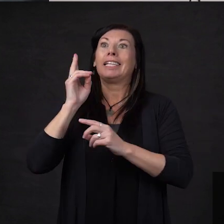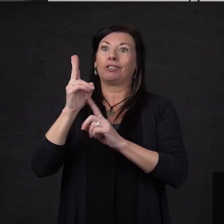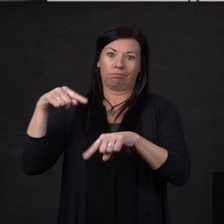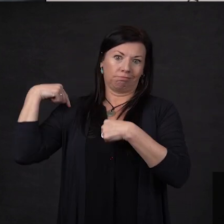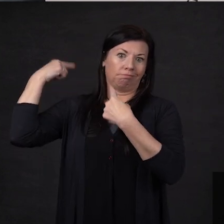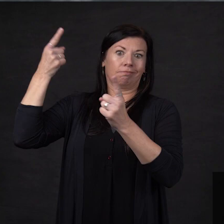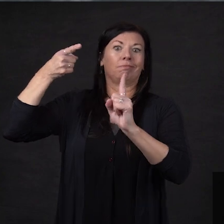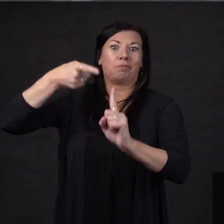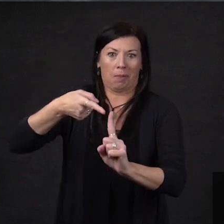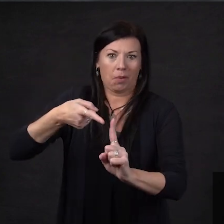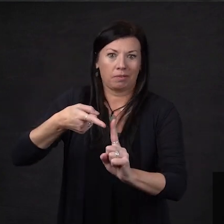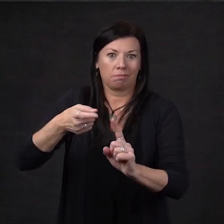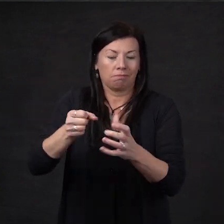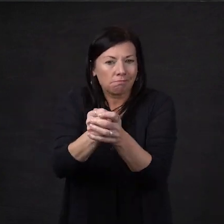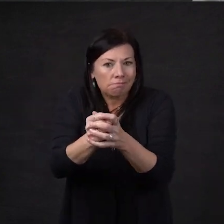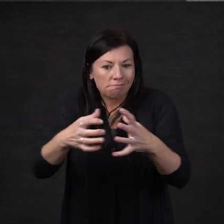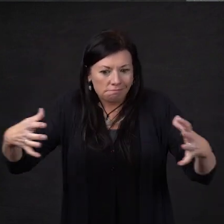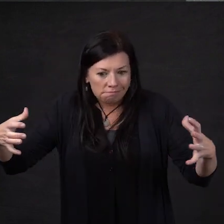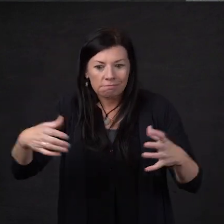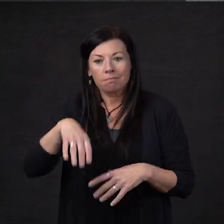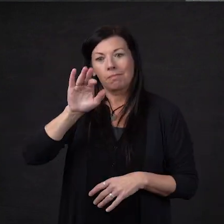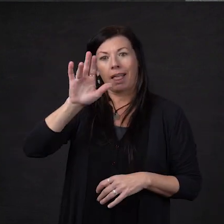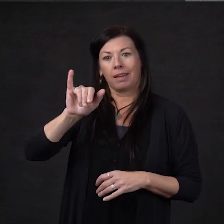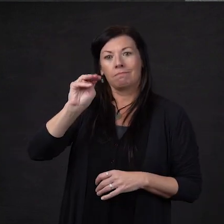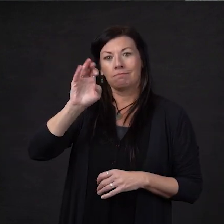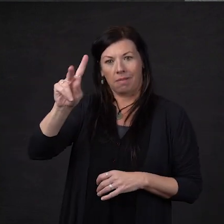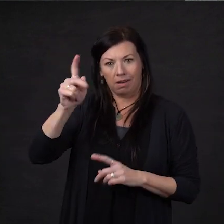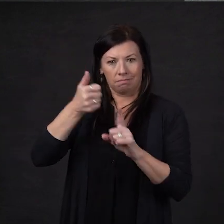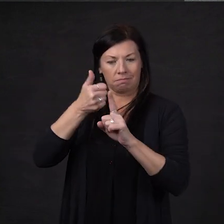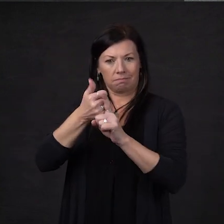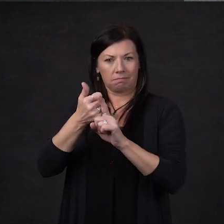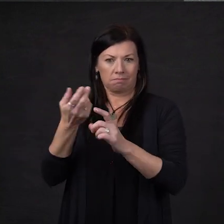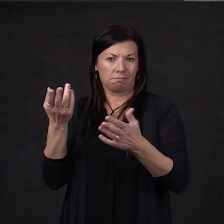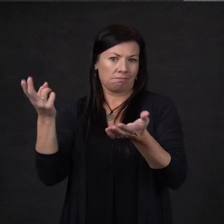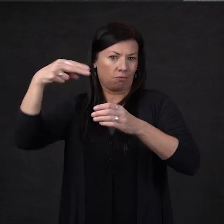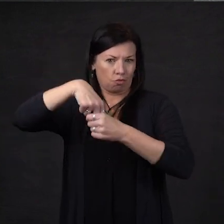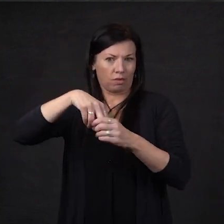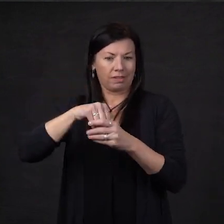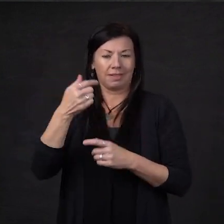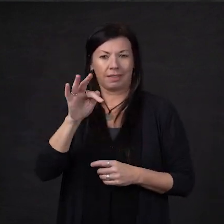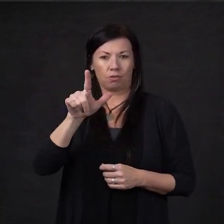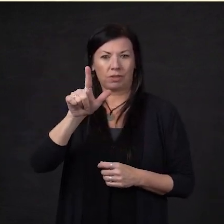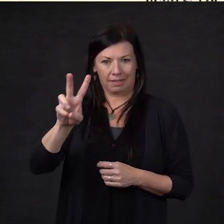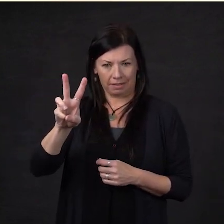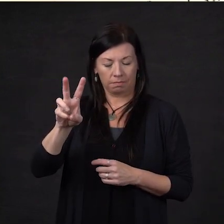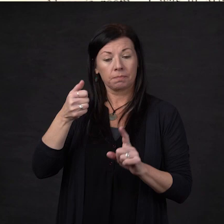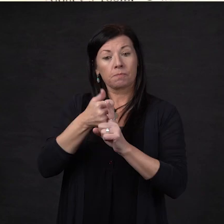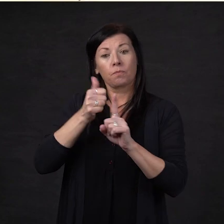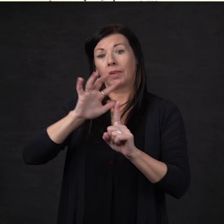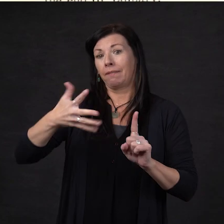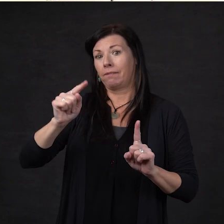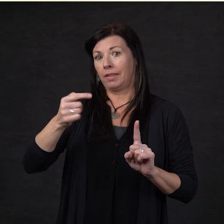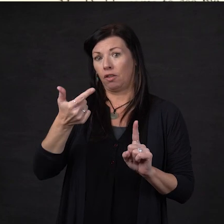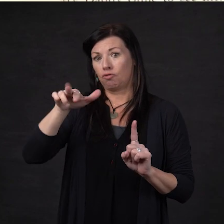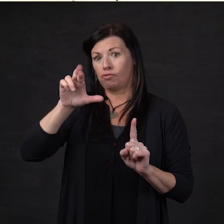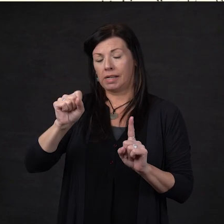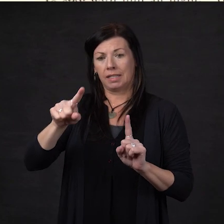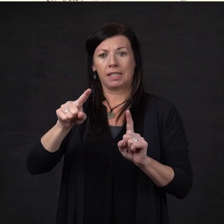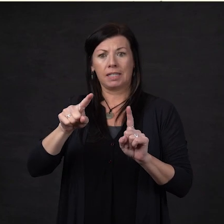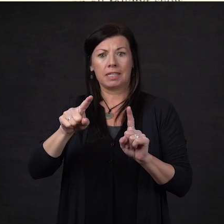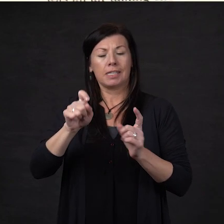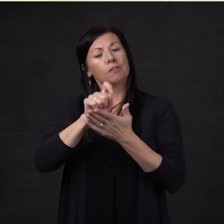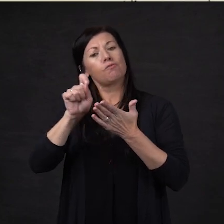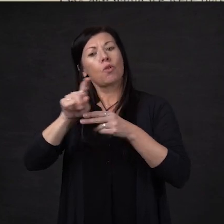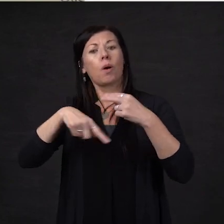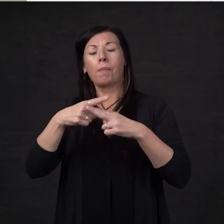from 1934 board report. Billy Monk, who is blind, enrolled in 1926. Photo, young Billy Monk. When he was in 5th grade, he wrote